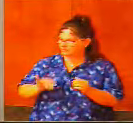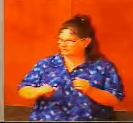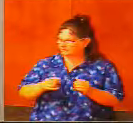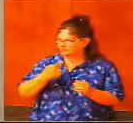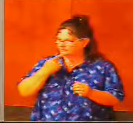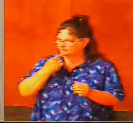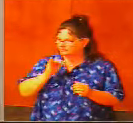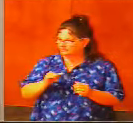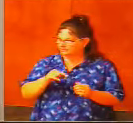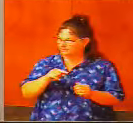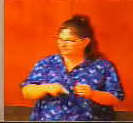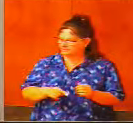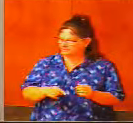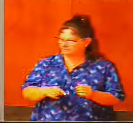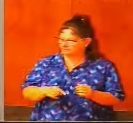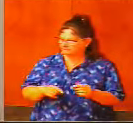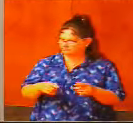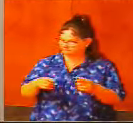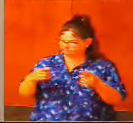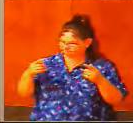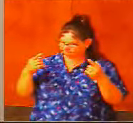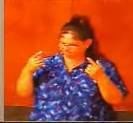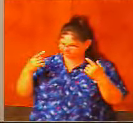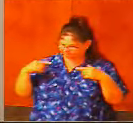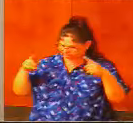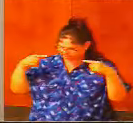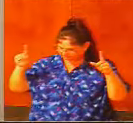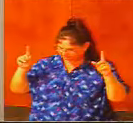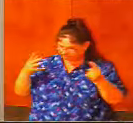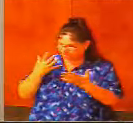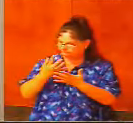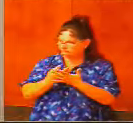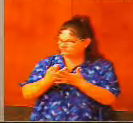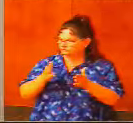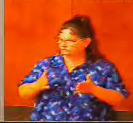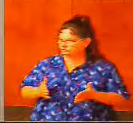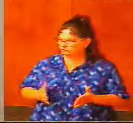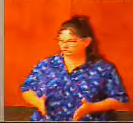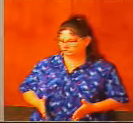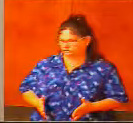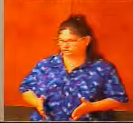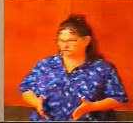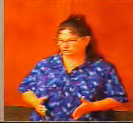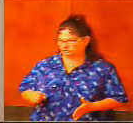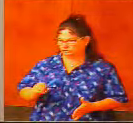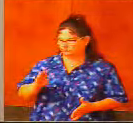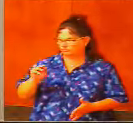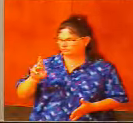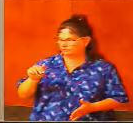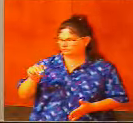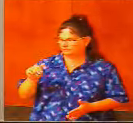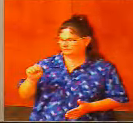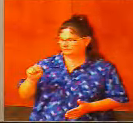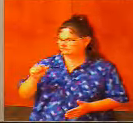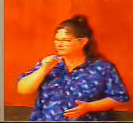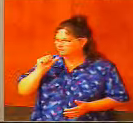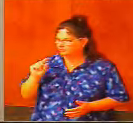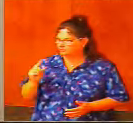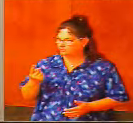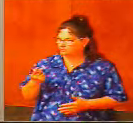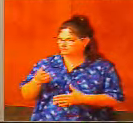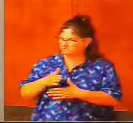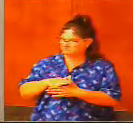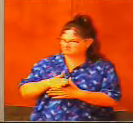that he was a notorious prisoner. So Barabbas was not just your